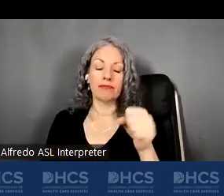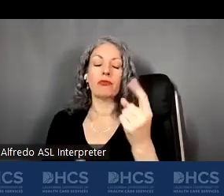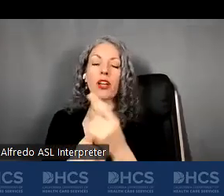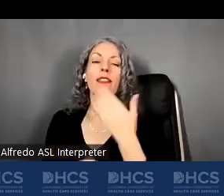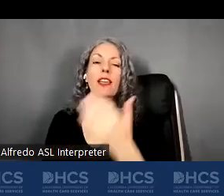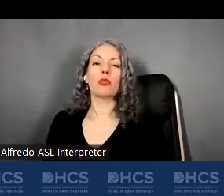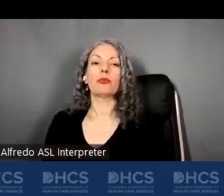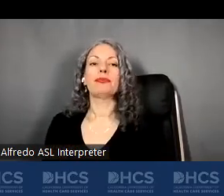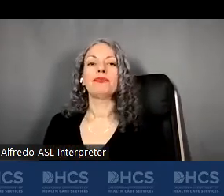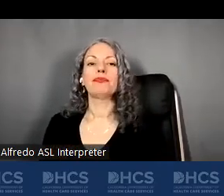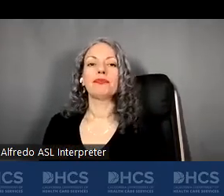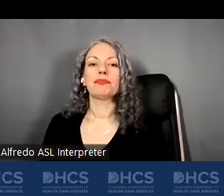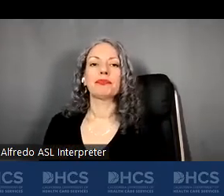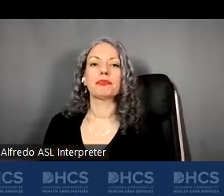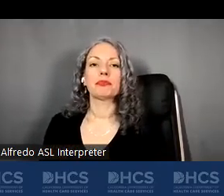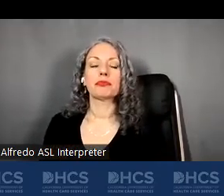slide.